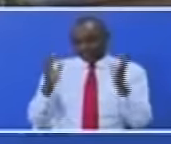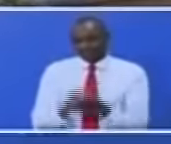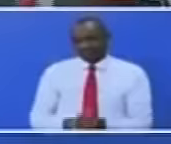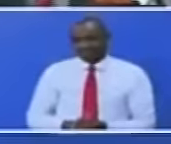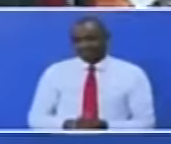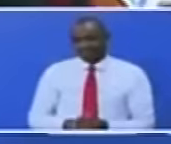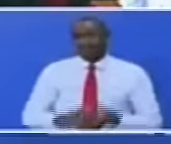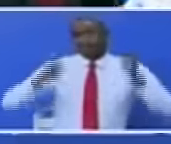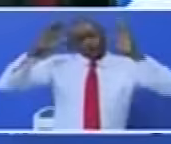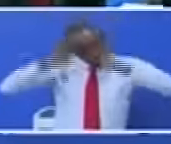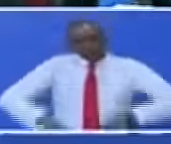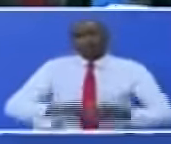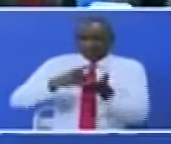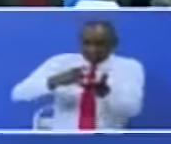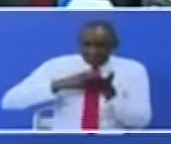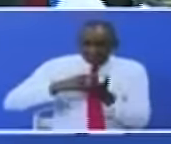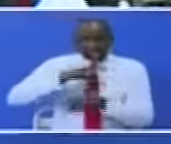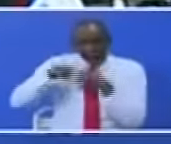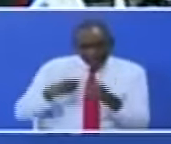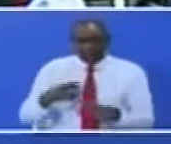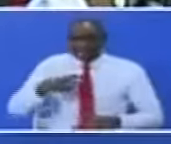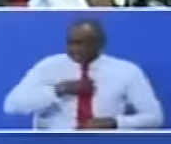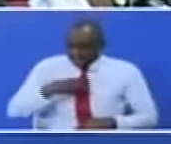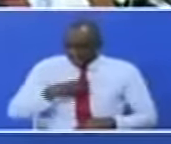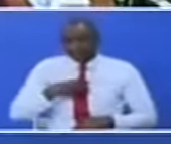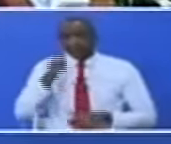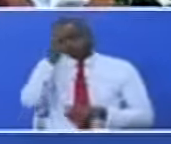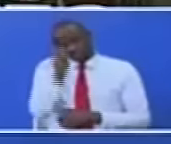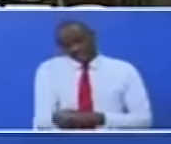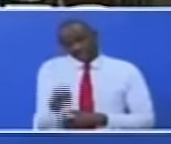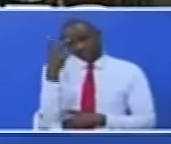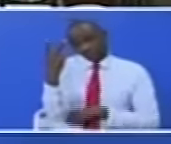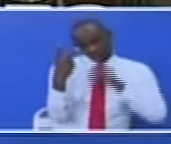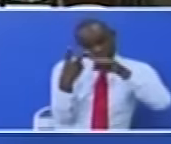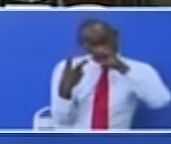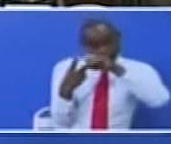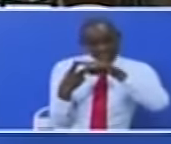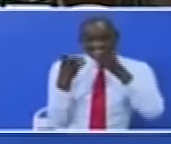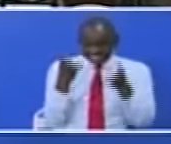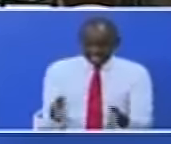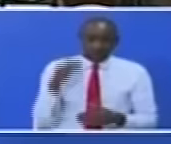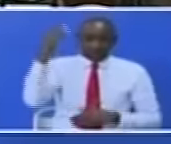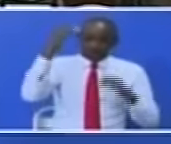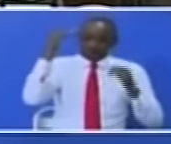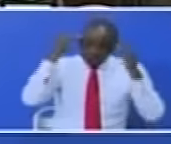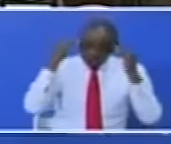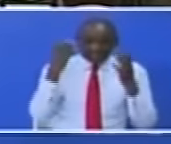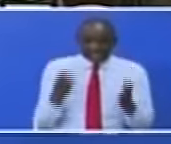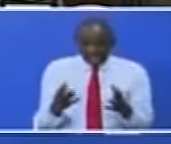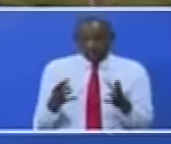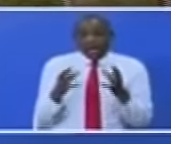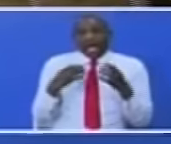The collapse of mediation talks on the retirement age of judges' stalemate has thrown the Supreme Court into a